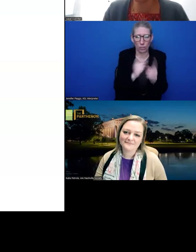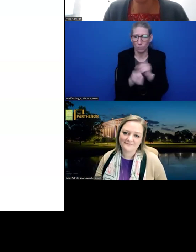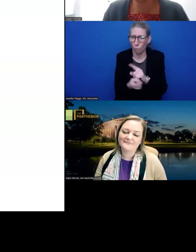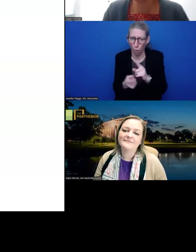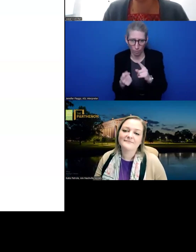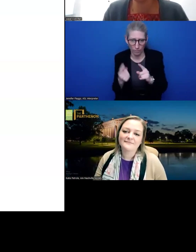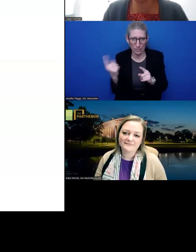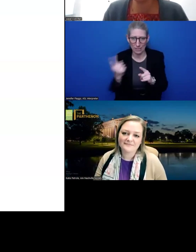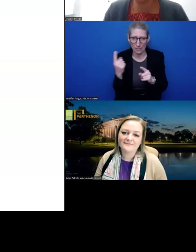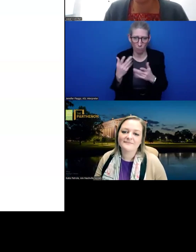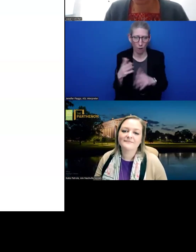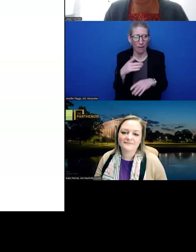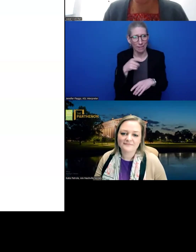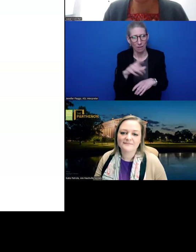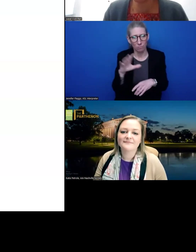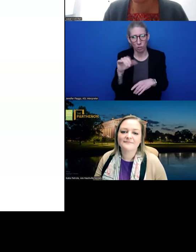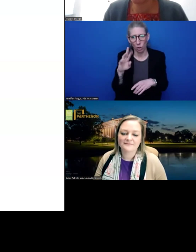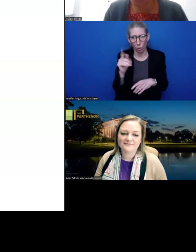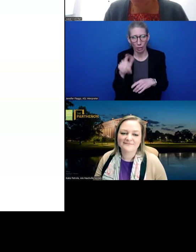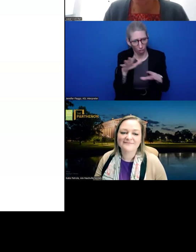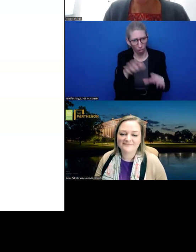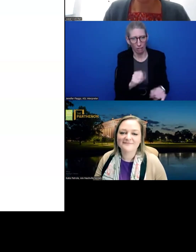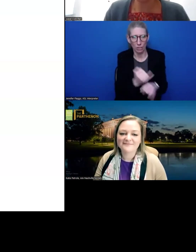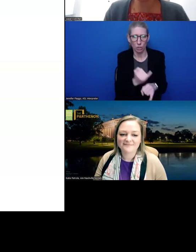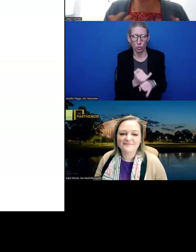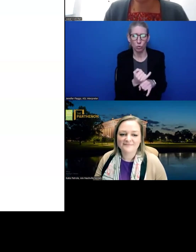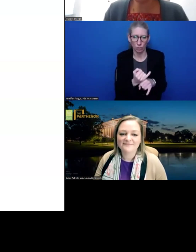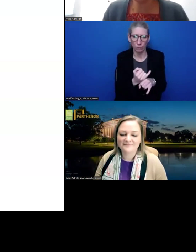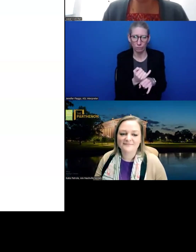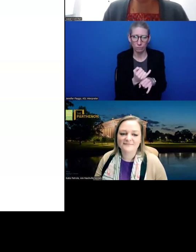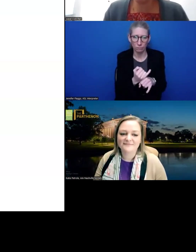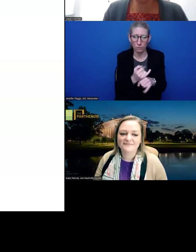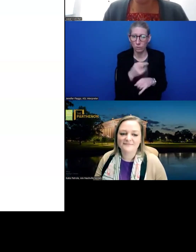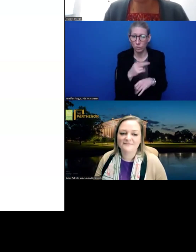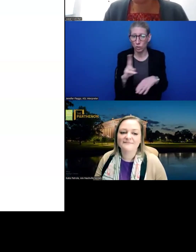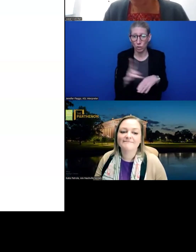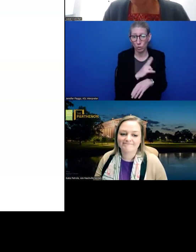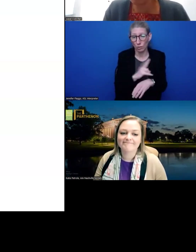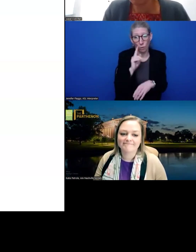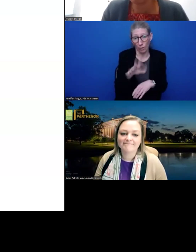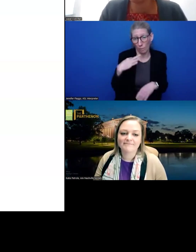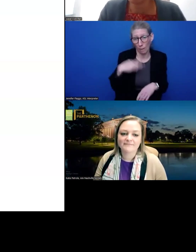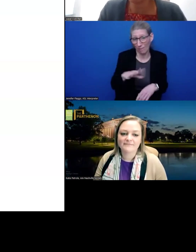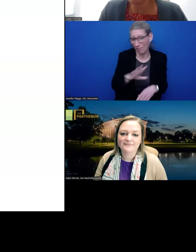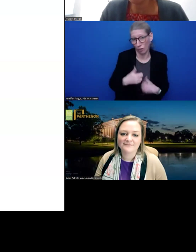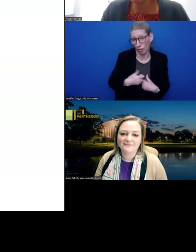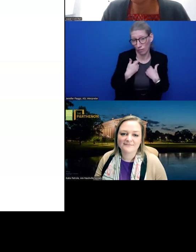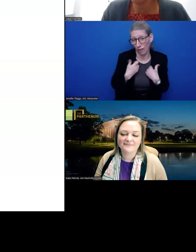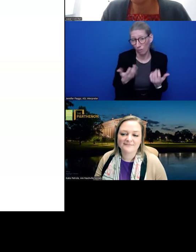in some way these colonial Spanish institutions, basically to use to their favor and survival.